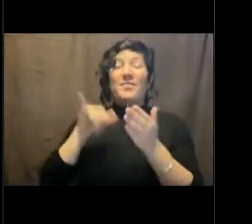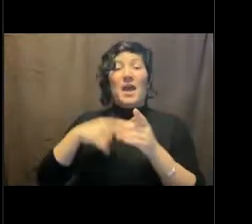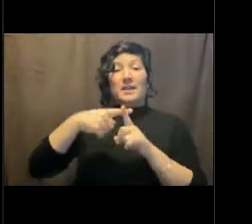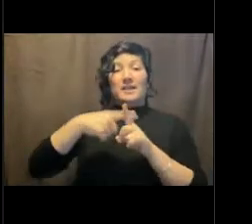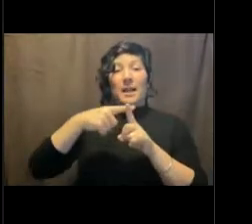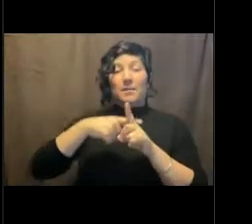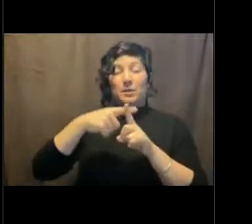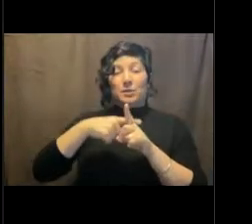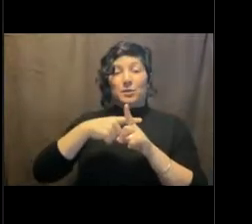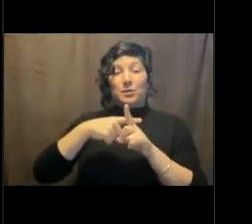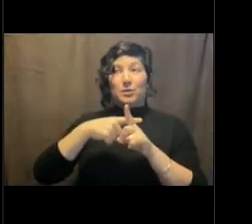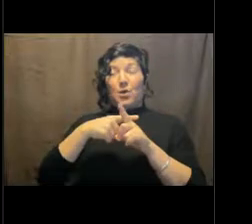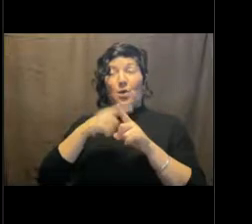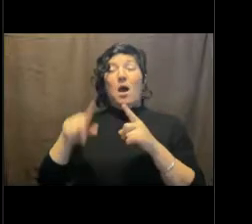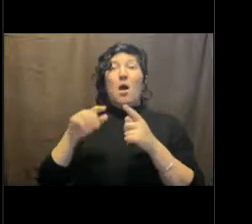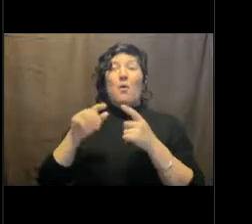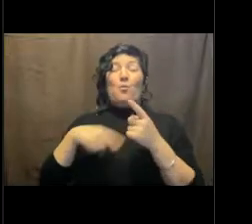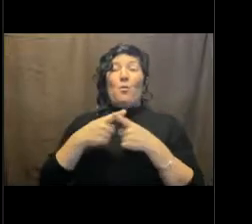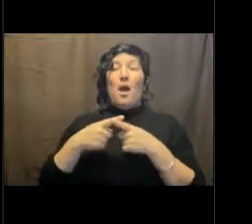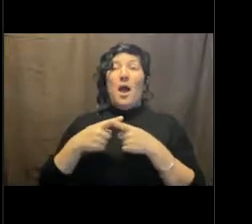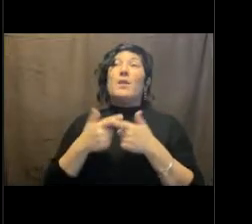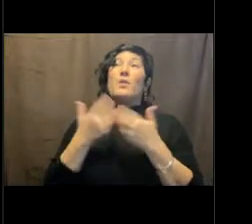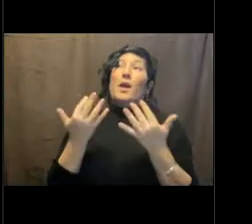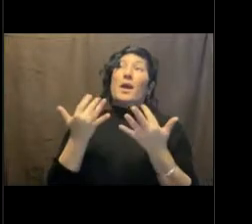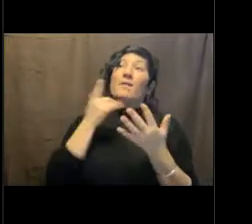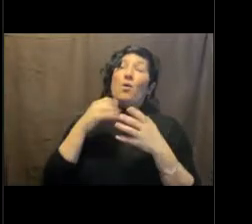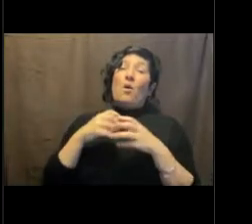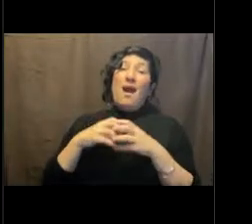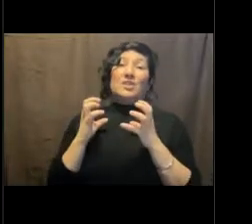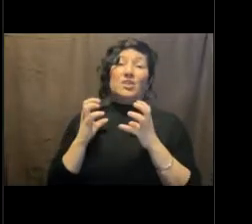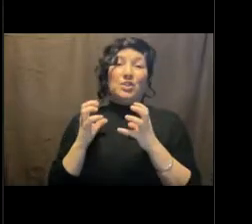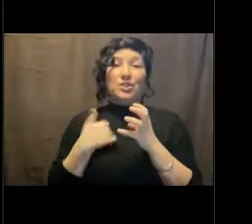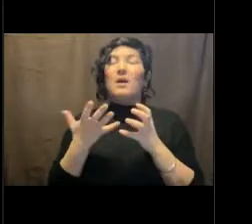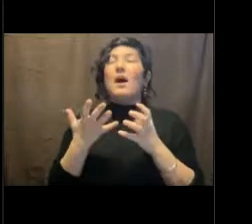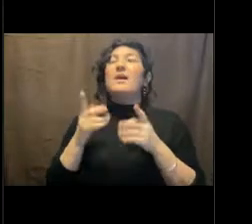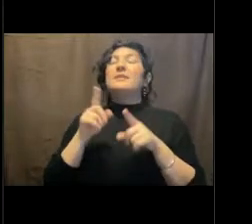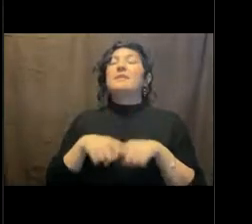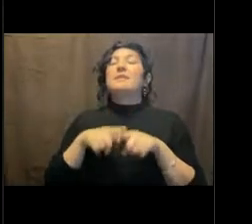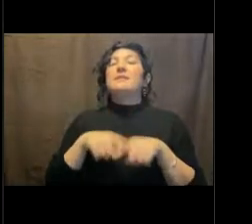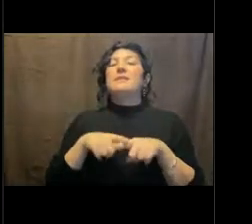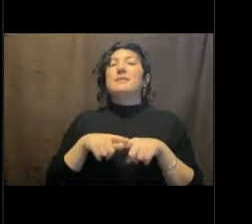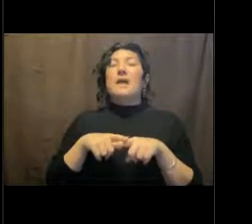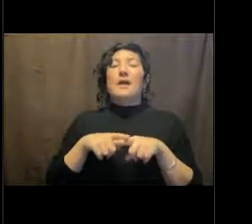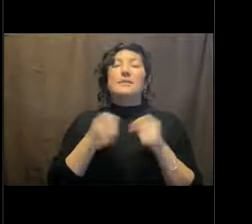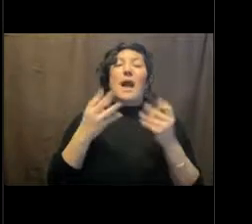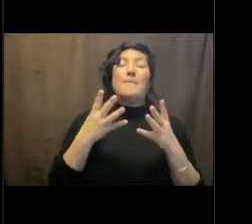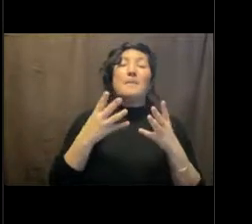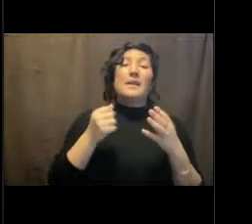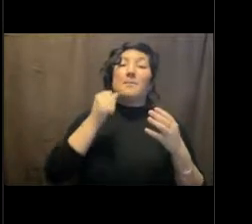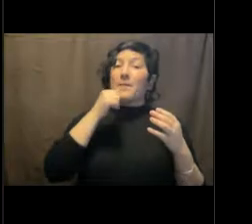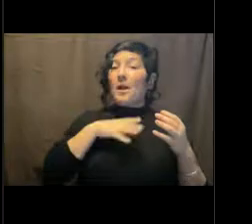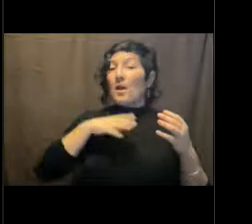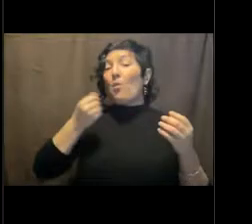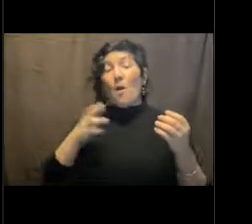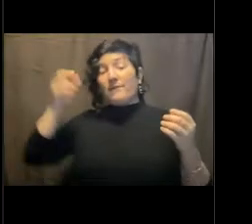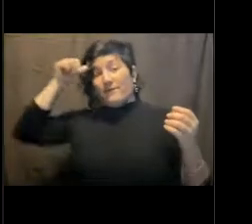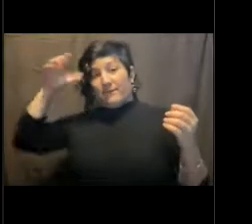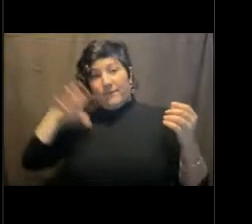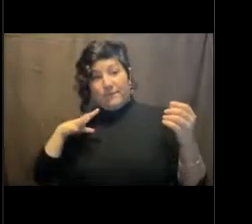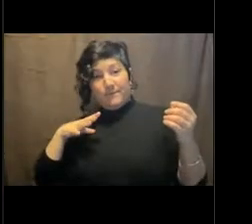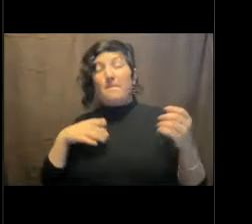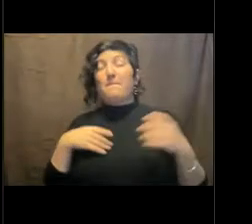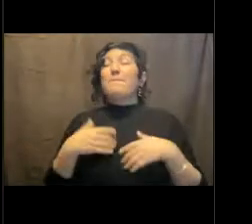many male turtles versus how many female turtles are produced. This is called temperature-dependent sex determination. So typically among